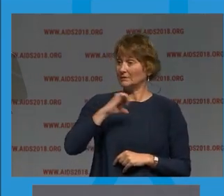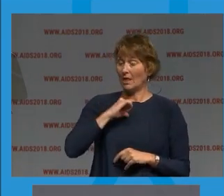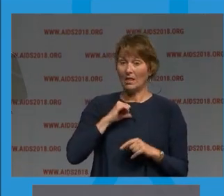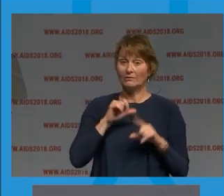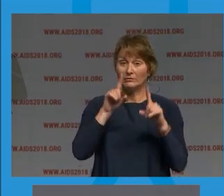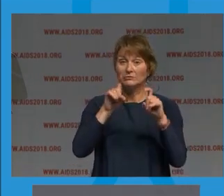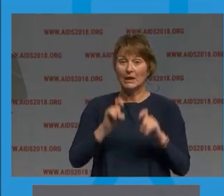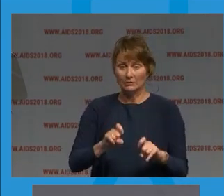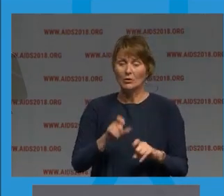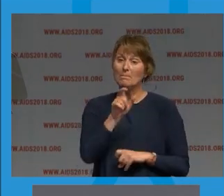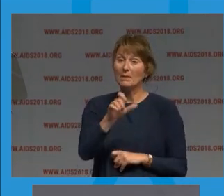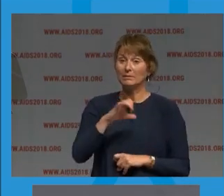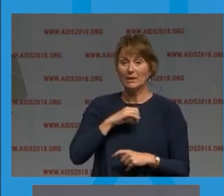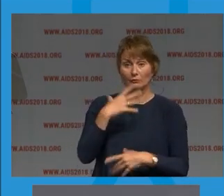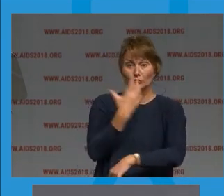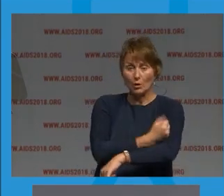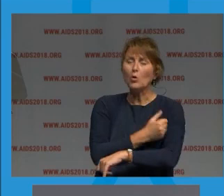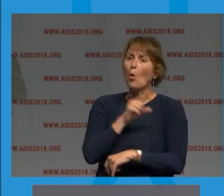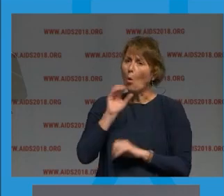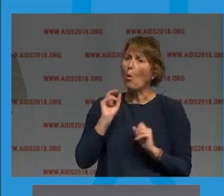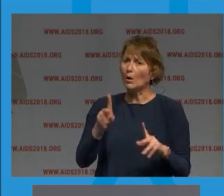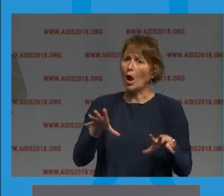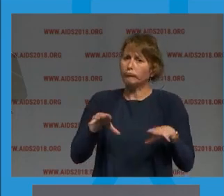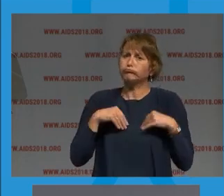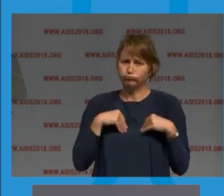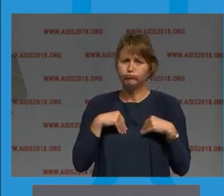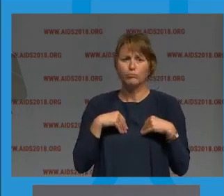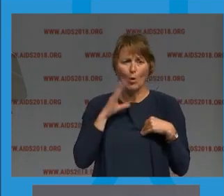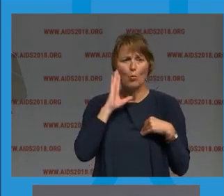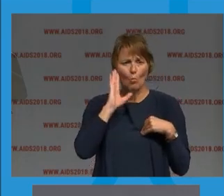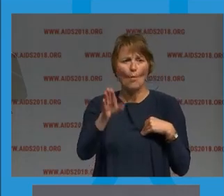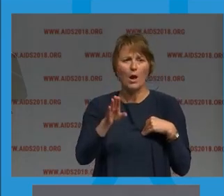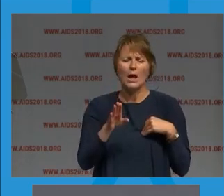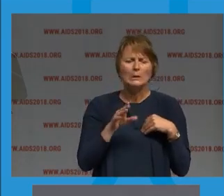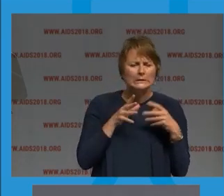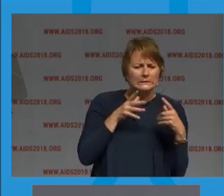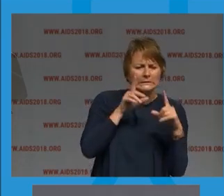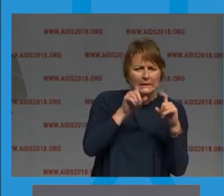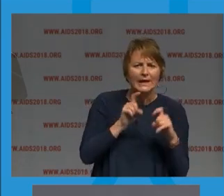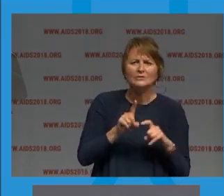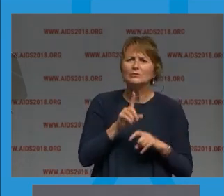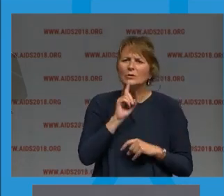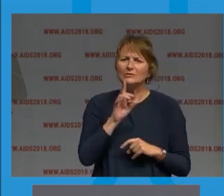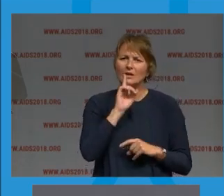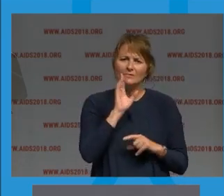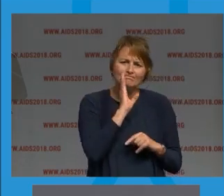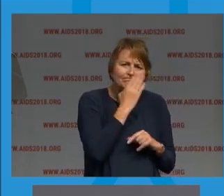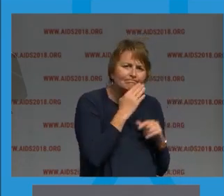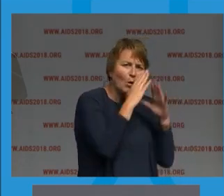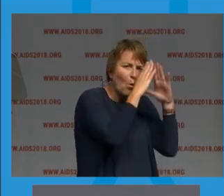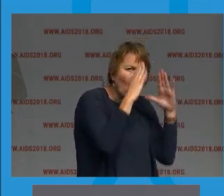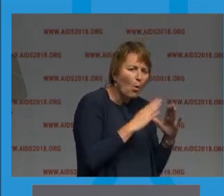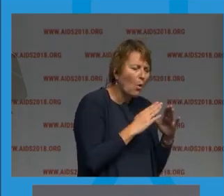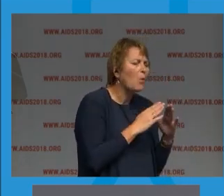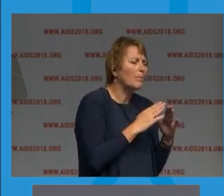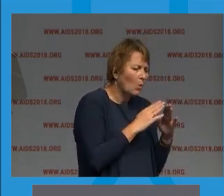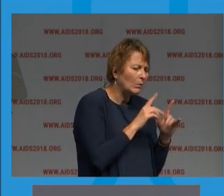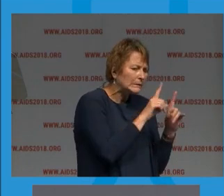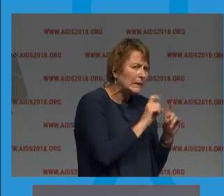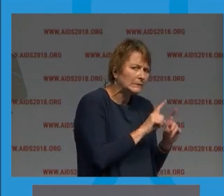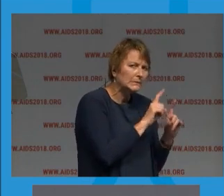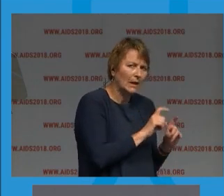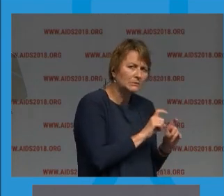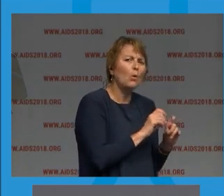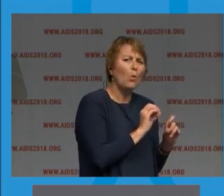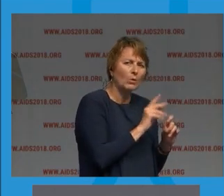who inject drugs. As shown here, learning how to use the test and privacy and confidentiality of HIV self-testing were